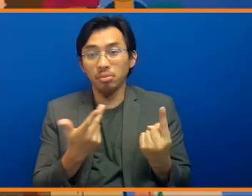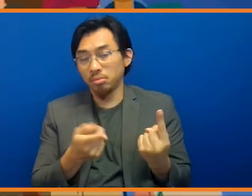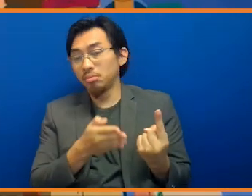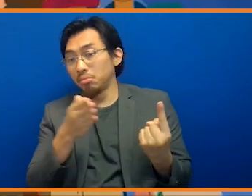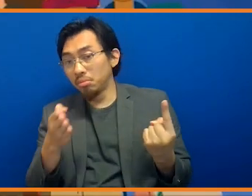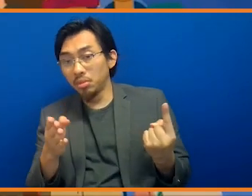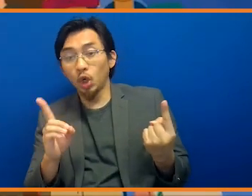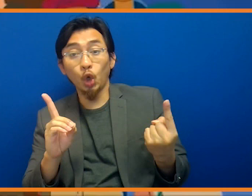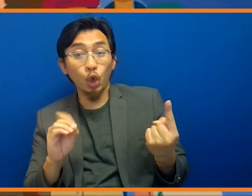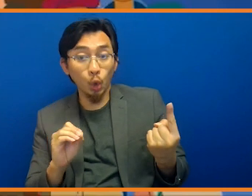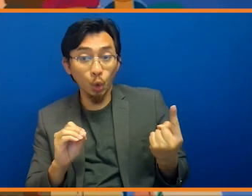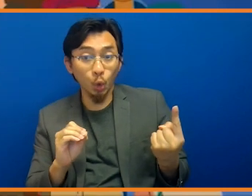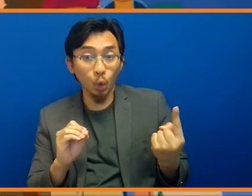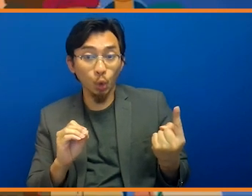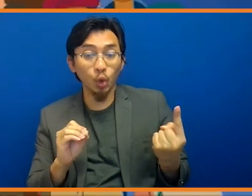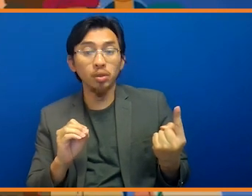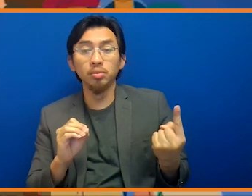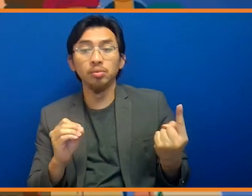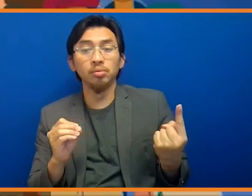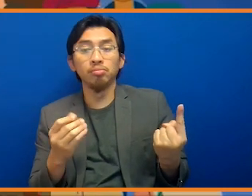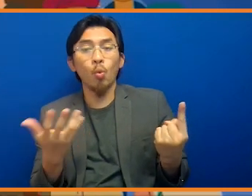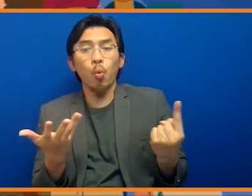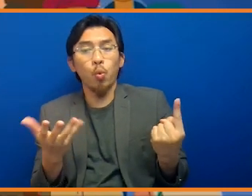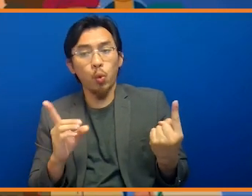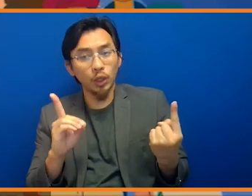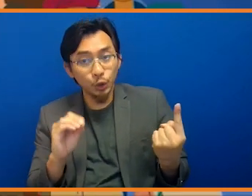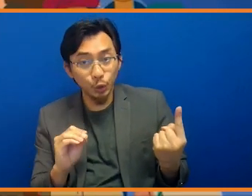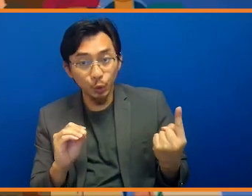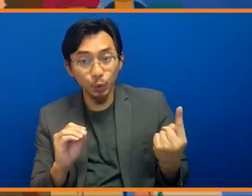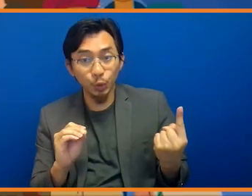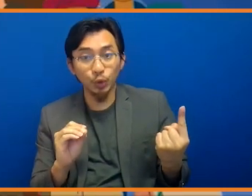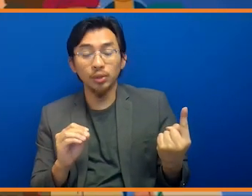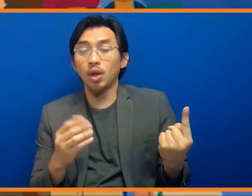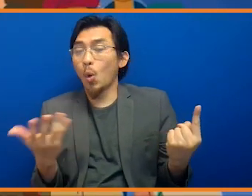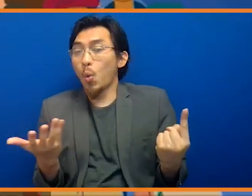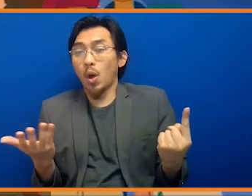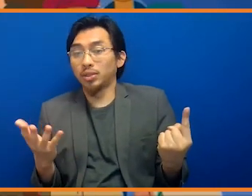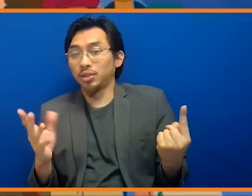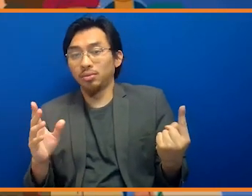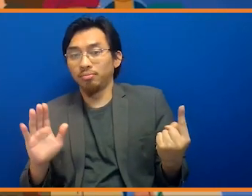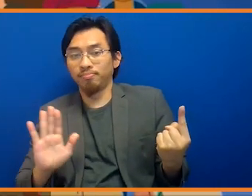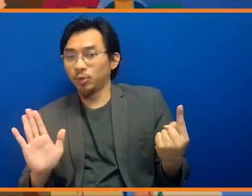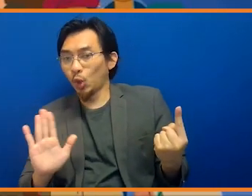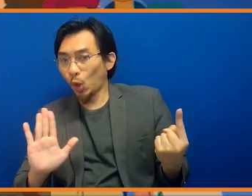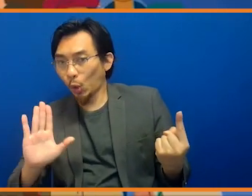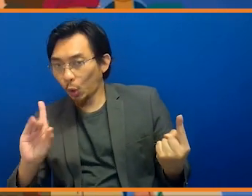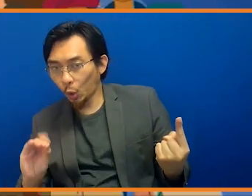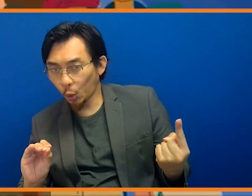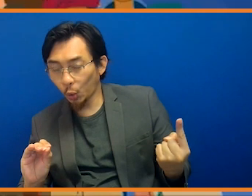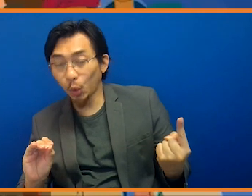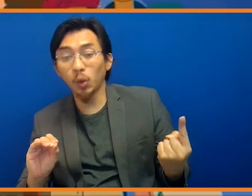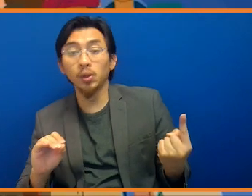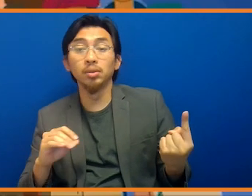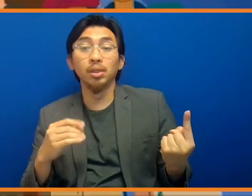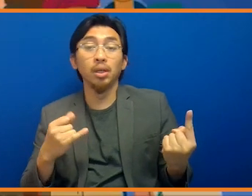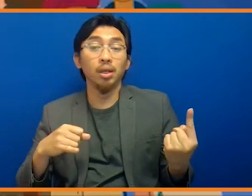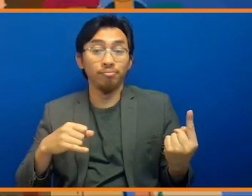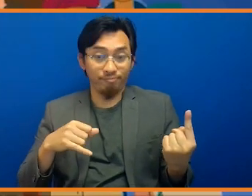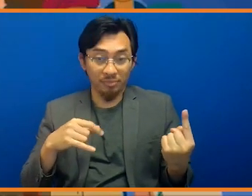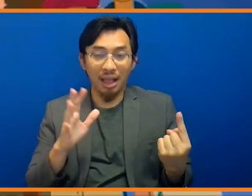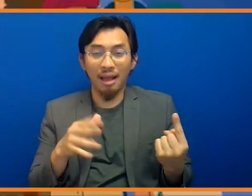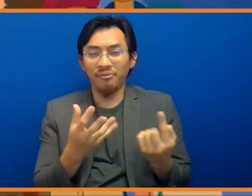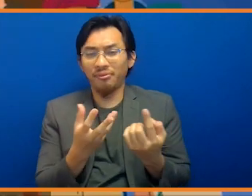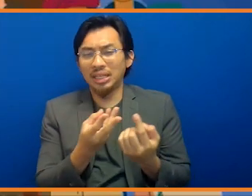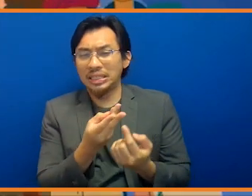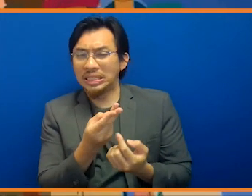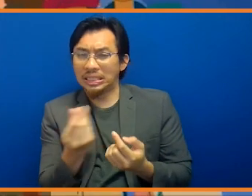is do's for those information, and what is don'ts. If you check on the table for do's and don'ts, there have